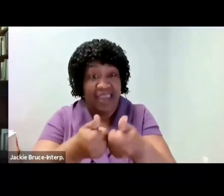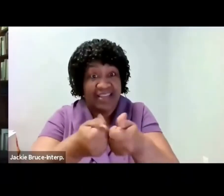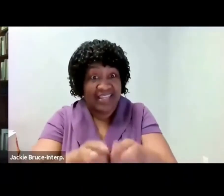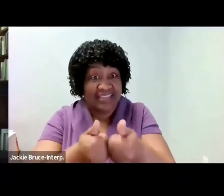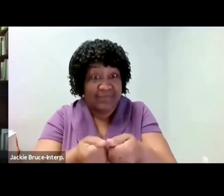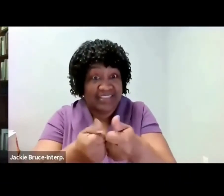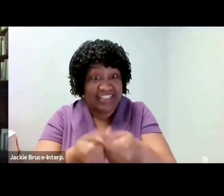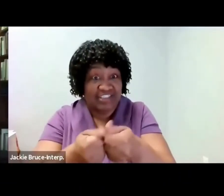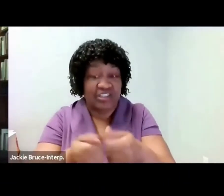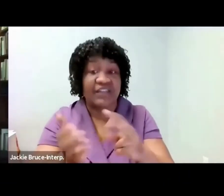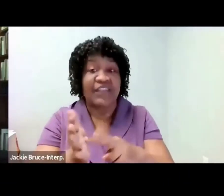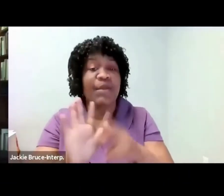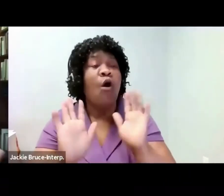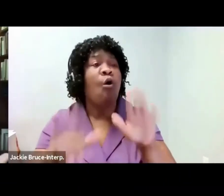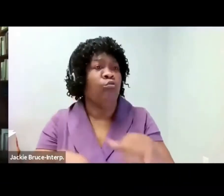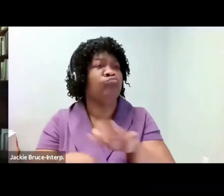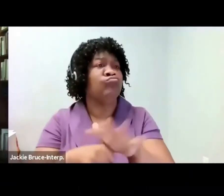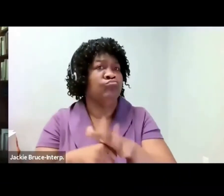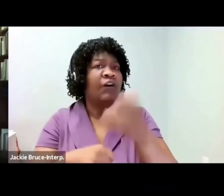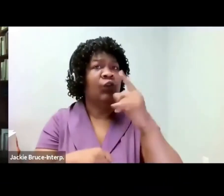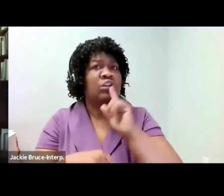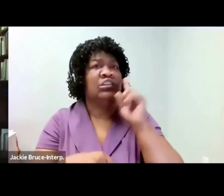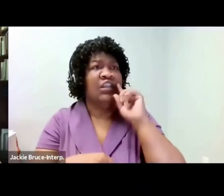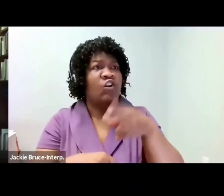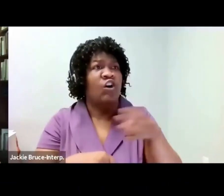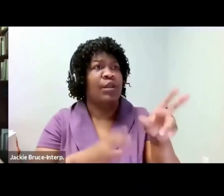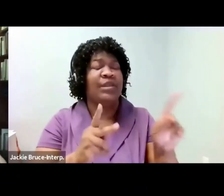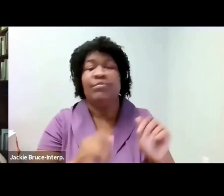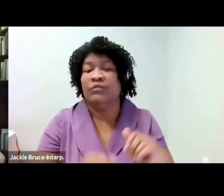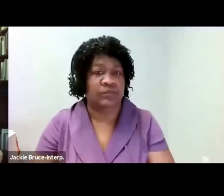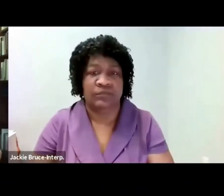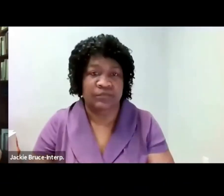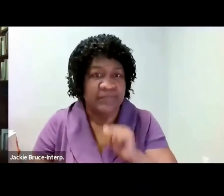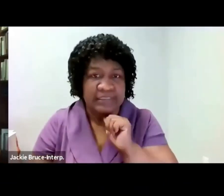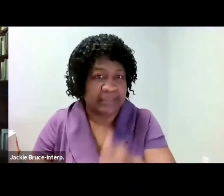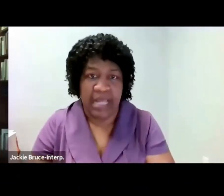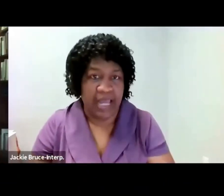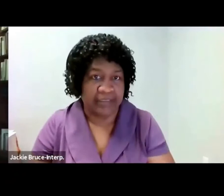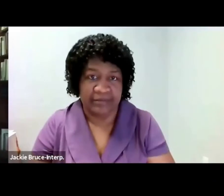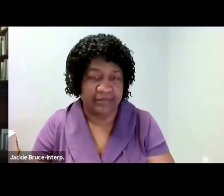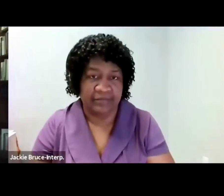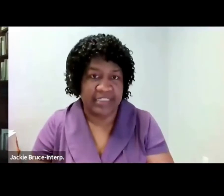message, that's enough for deaf and hard of hearing people, and it's not.